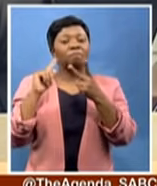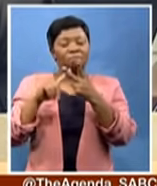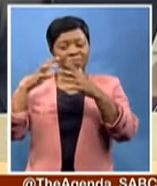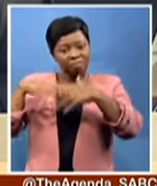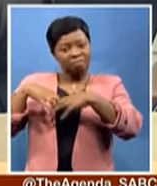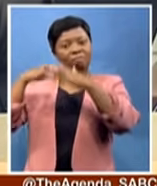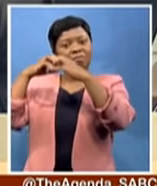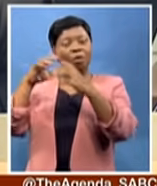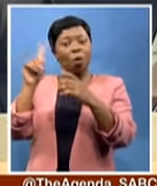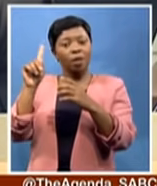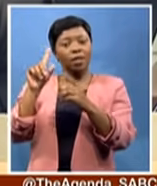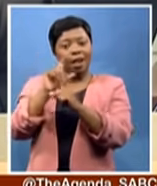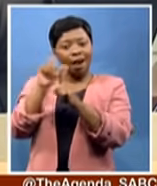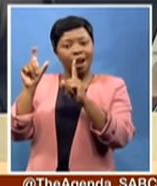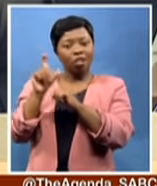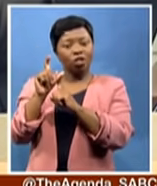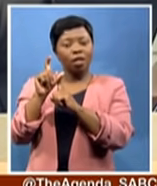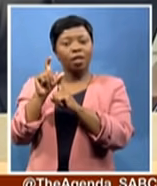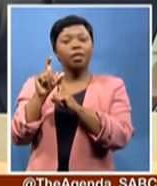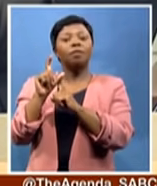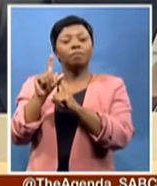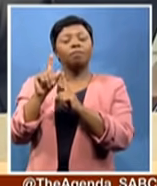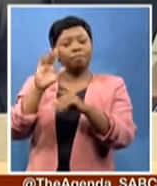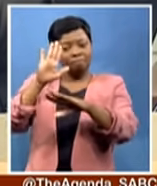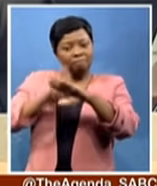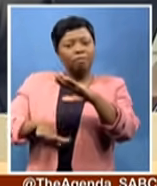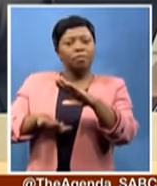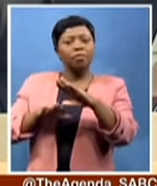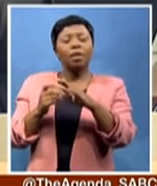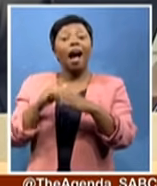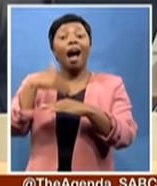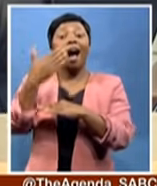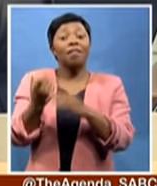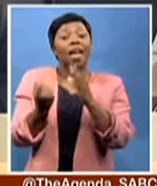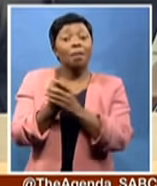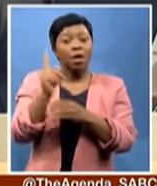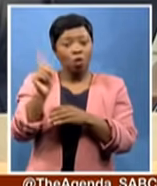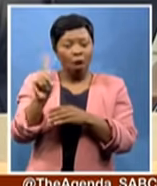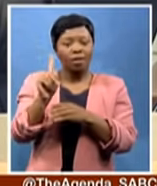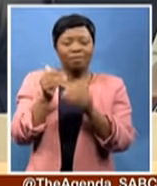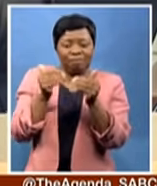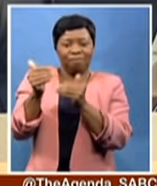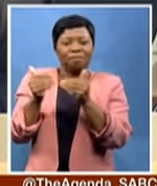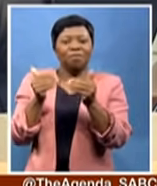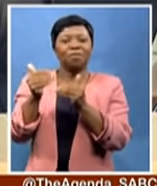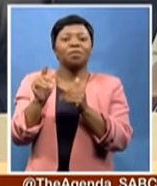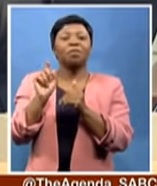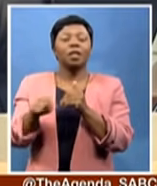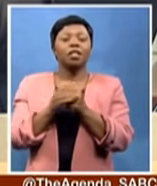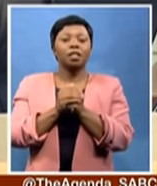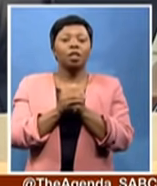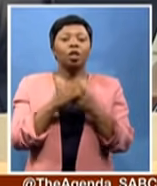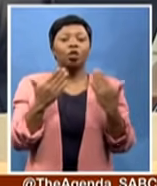management. As the leadership of the ANC, duly elected at its 54th conference,